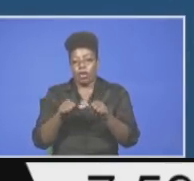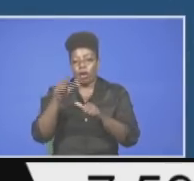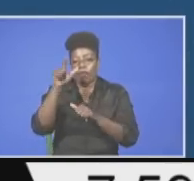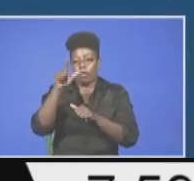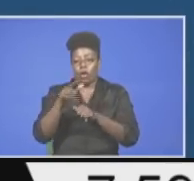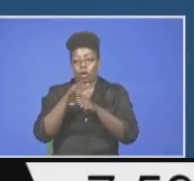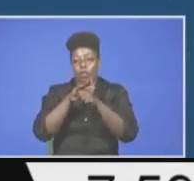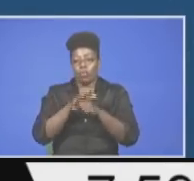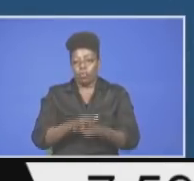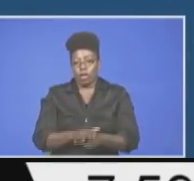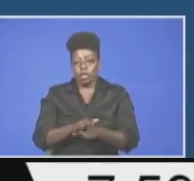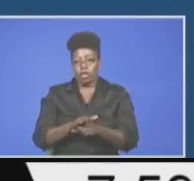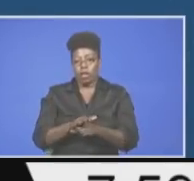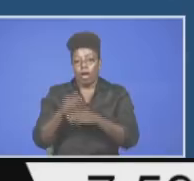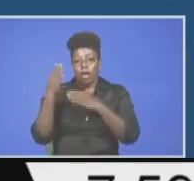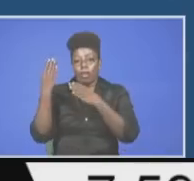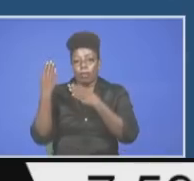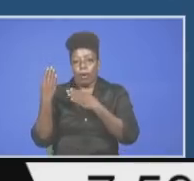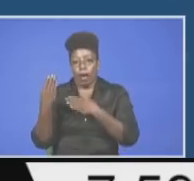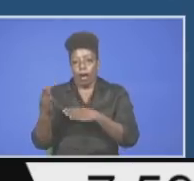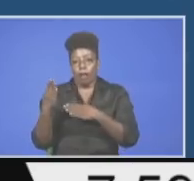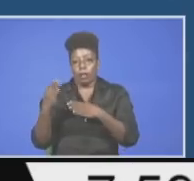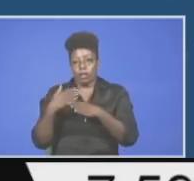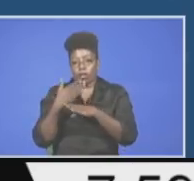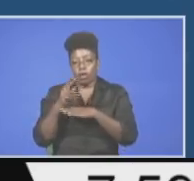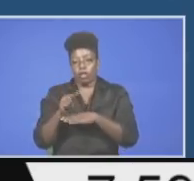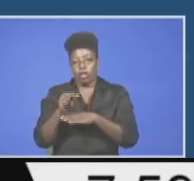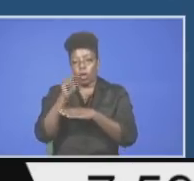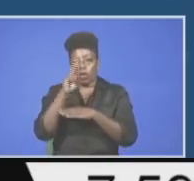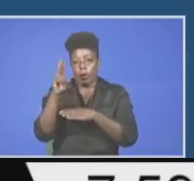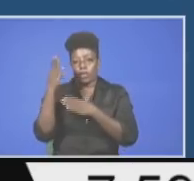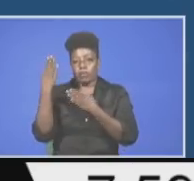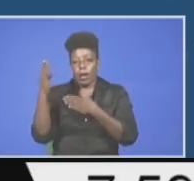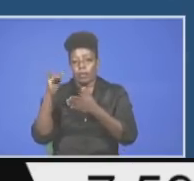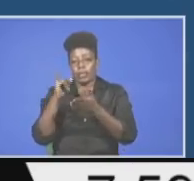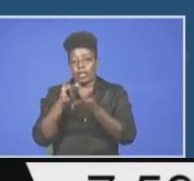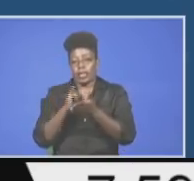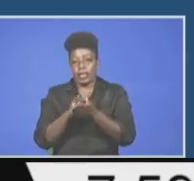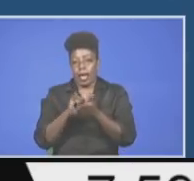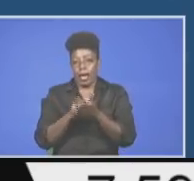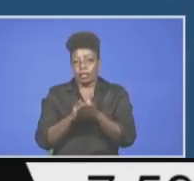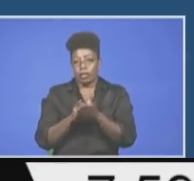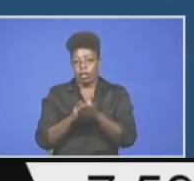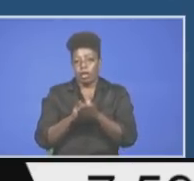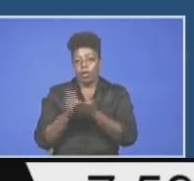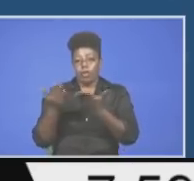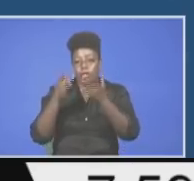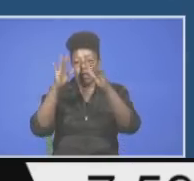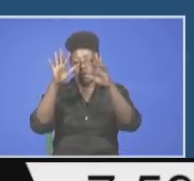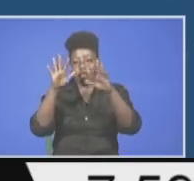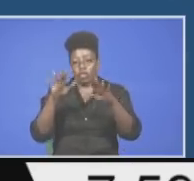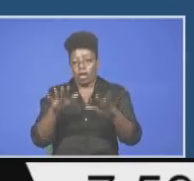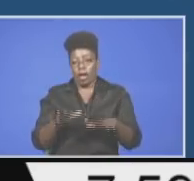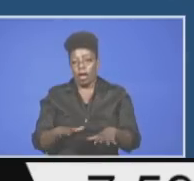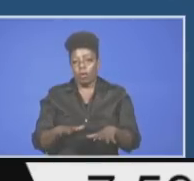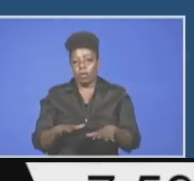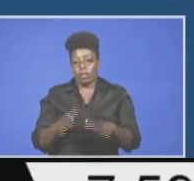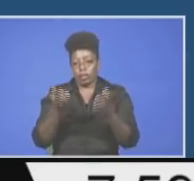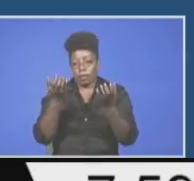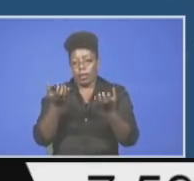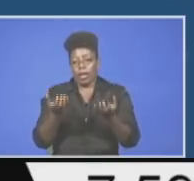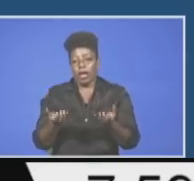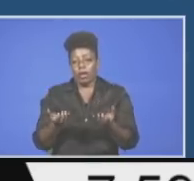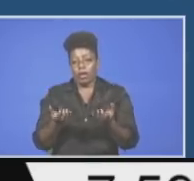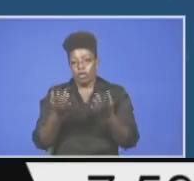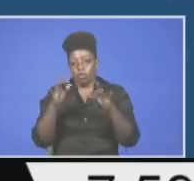northeast of the Bahamas with a trailing trough across the northwest Bahamas. That trough fired up some heavy showers and thunderstorms over portions of the